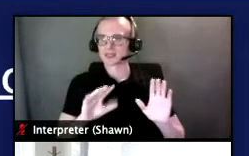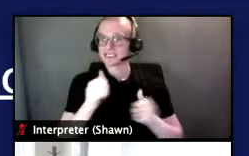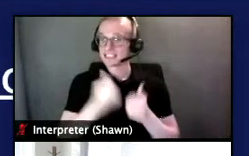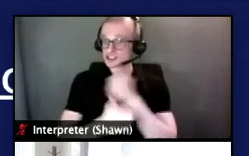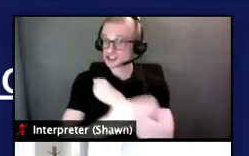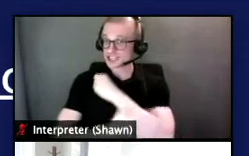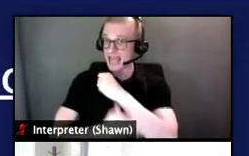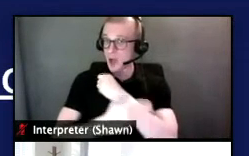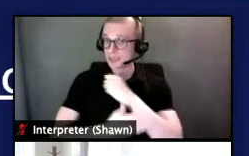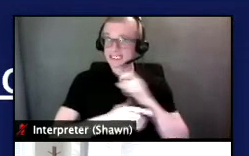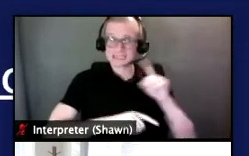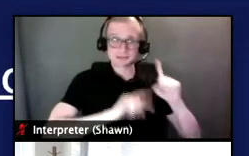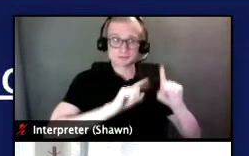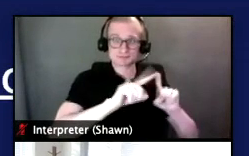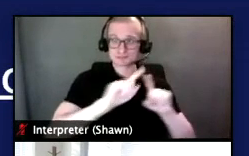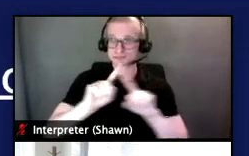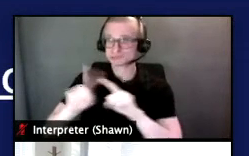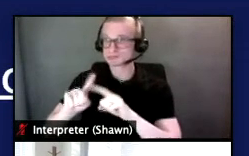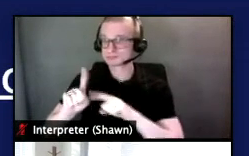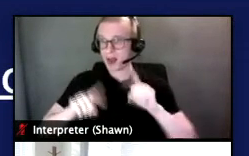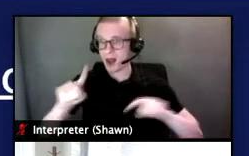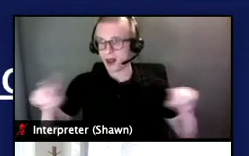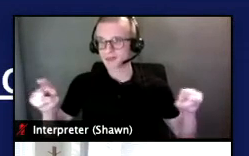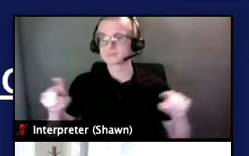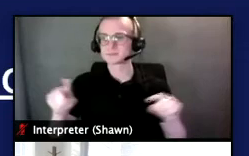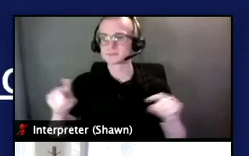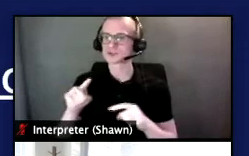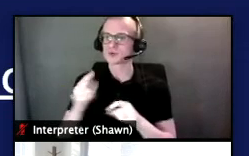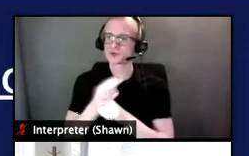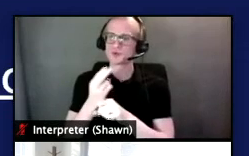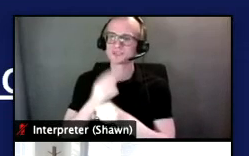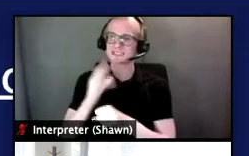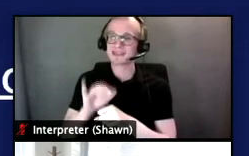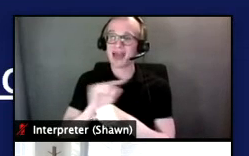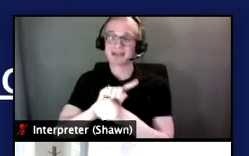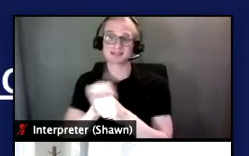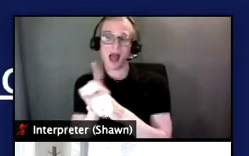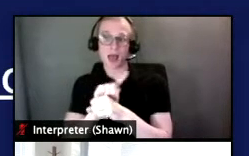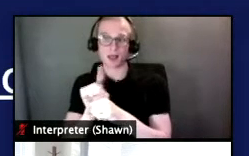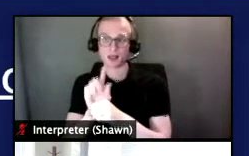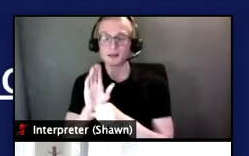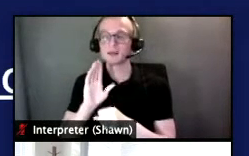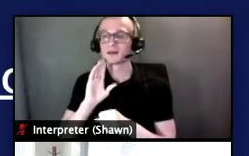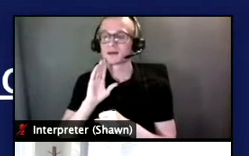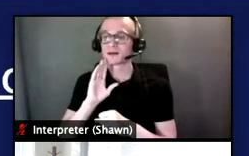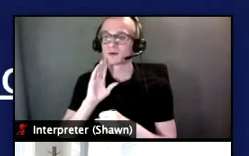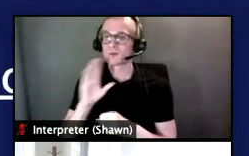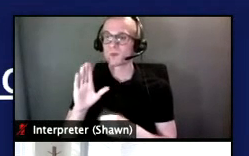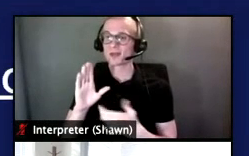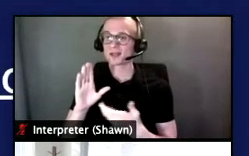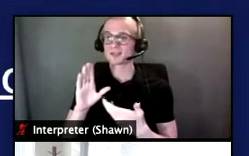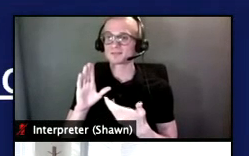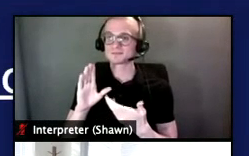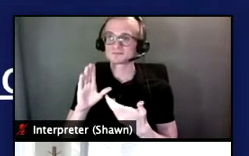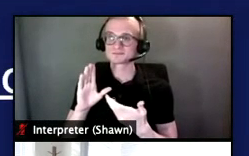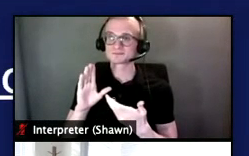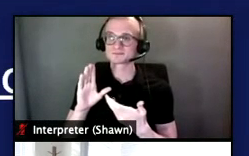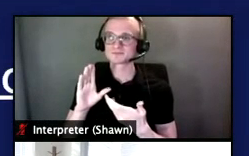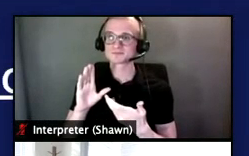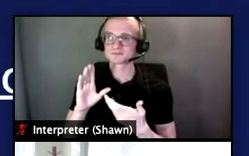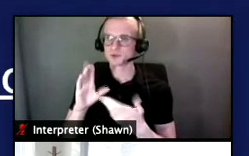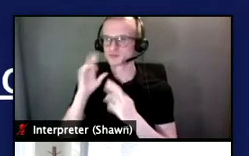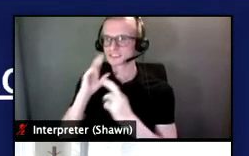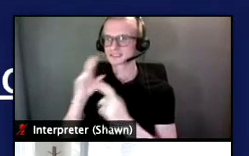counties that having a dial that would honor any given county, both its disease levels as well as any